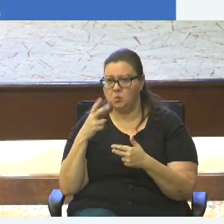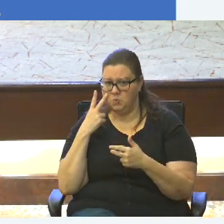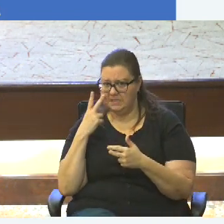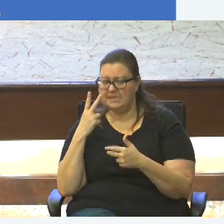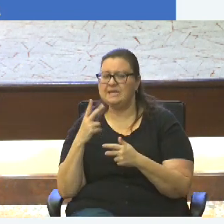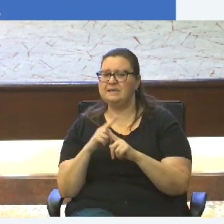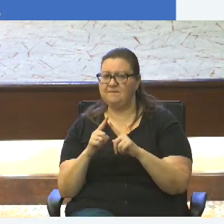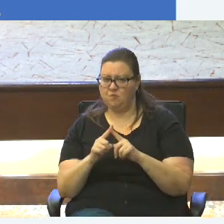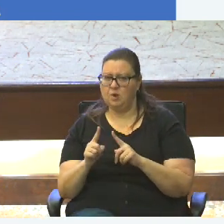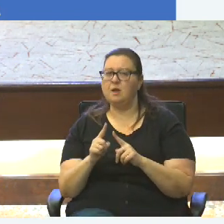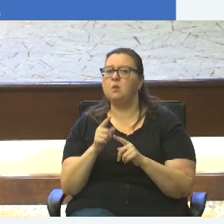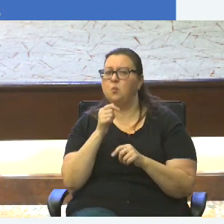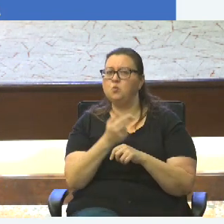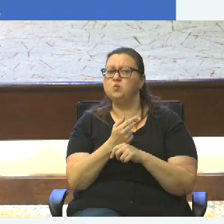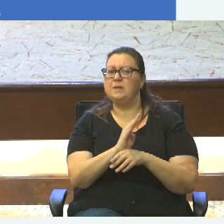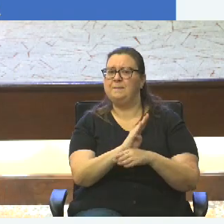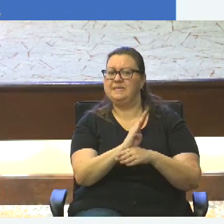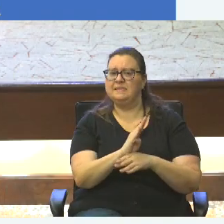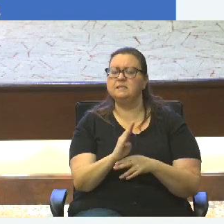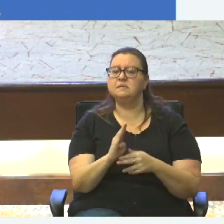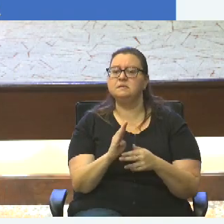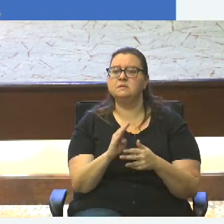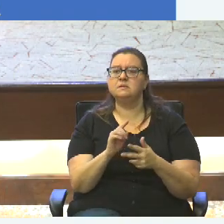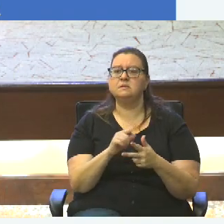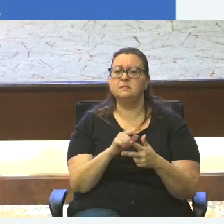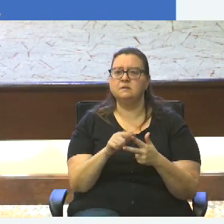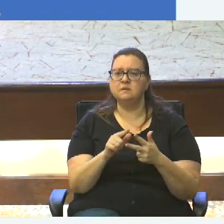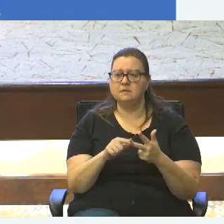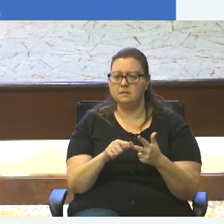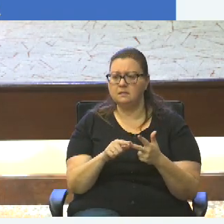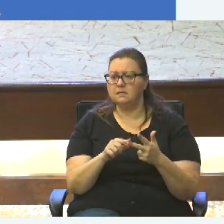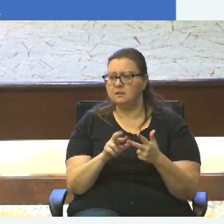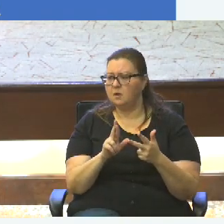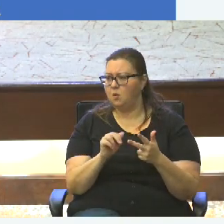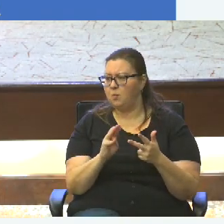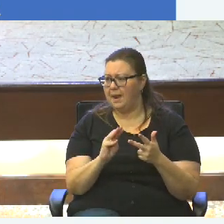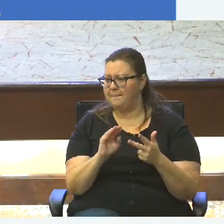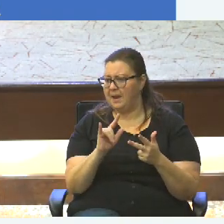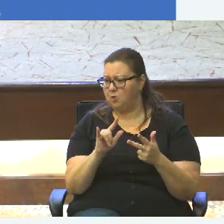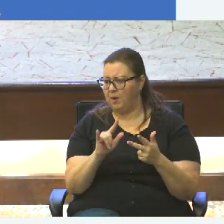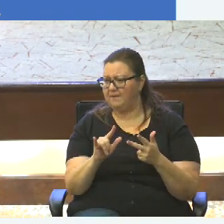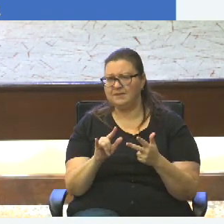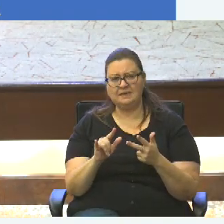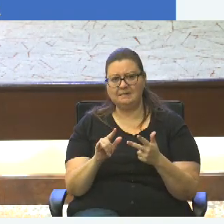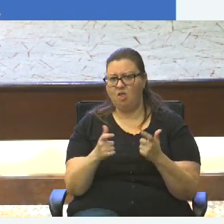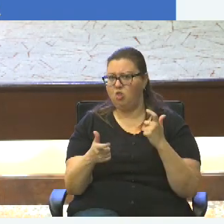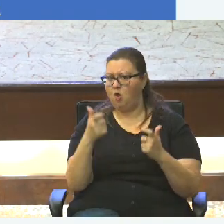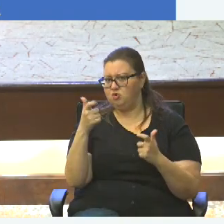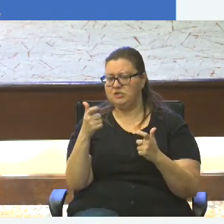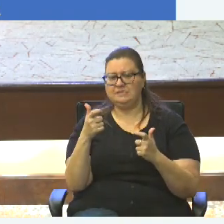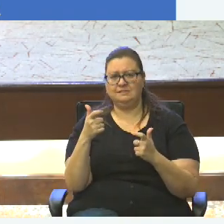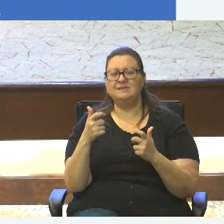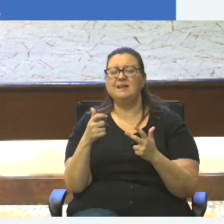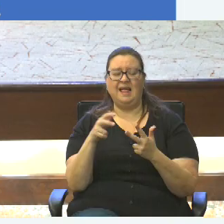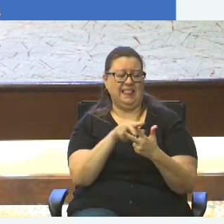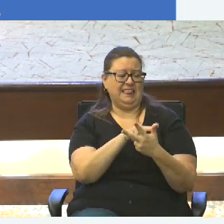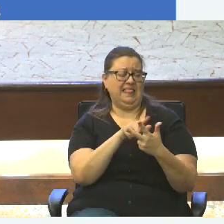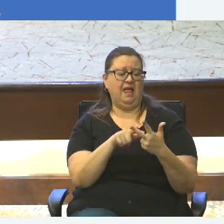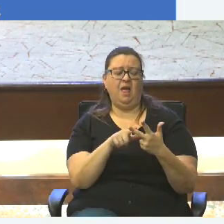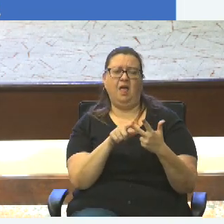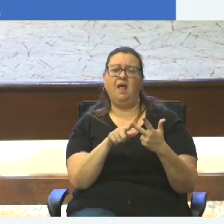corporate aircraft, and Ram Aircraft, which is an engine and airframe overhaul facility that is the largest of only 3 companies in the